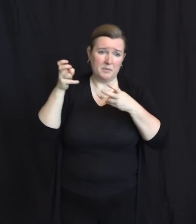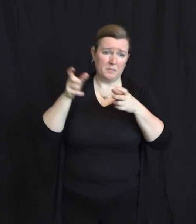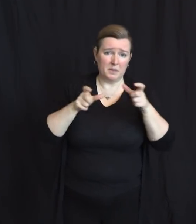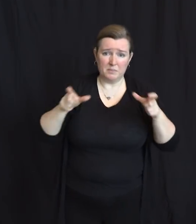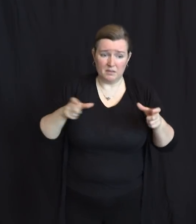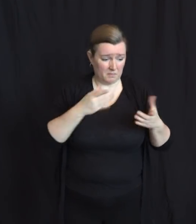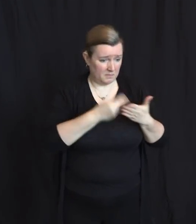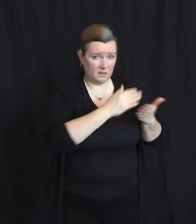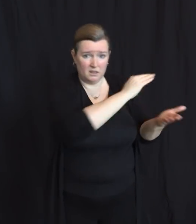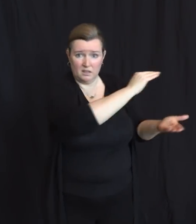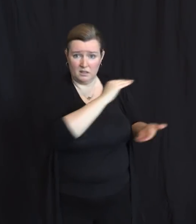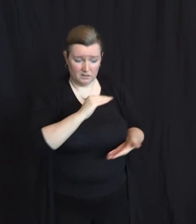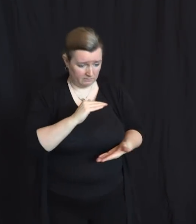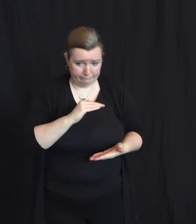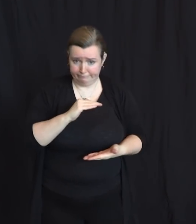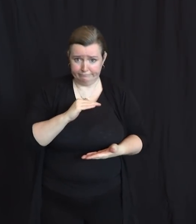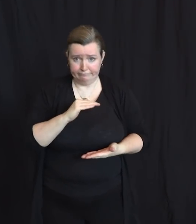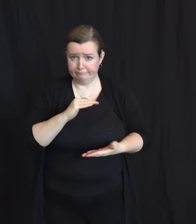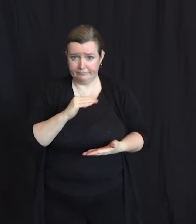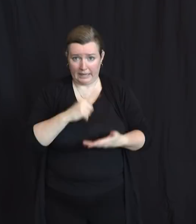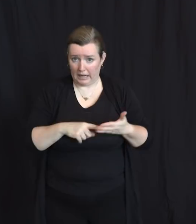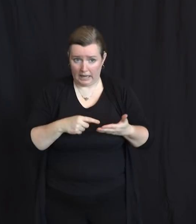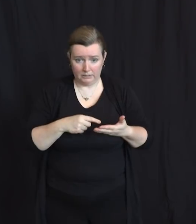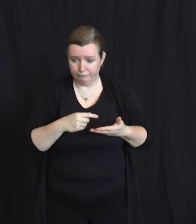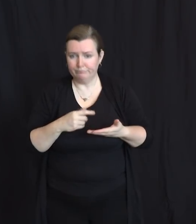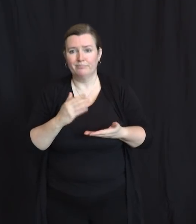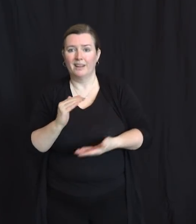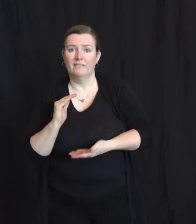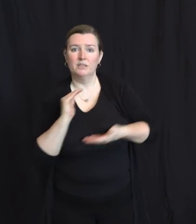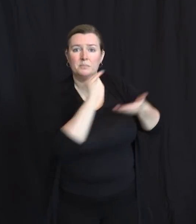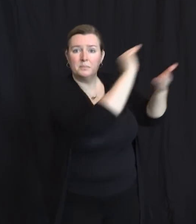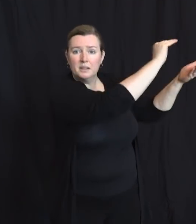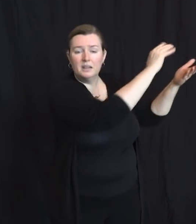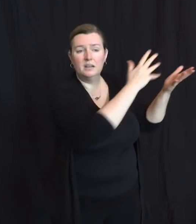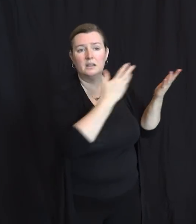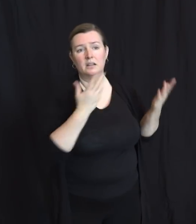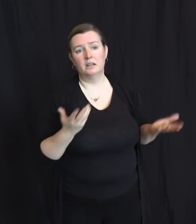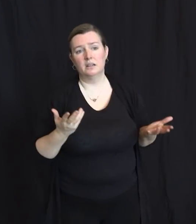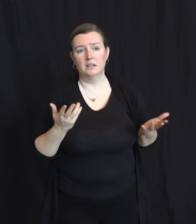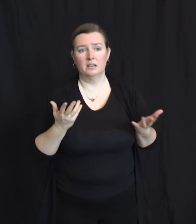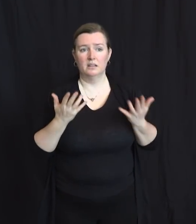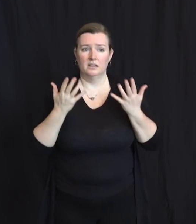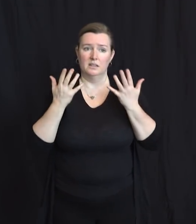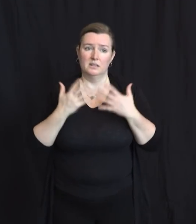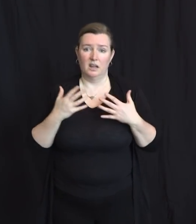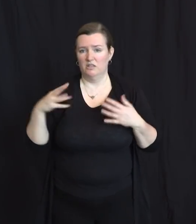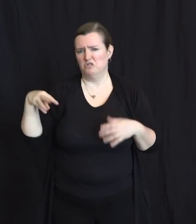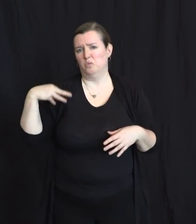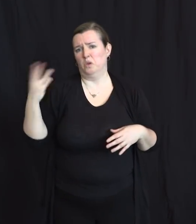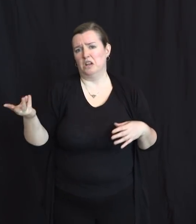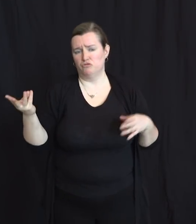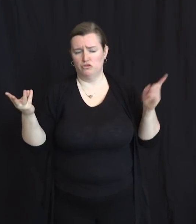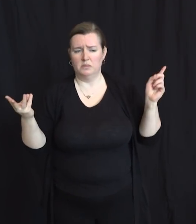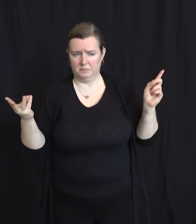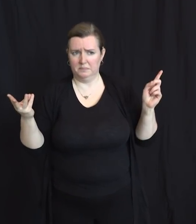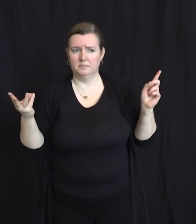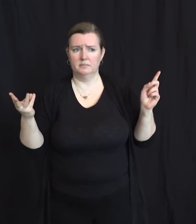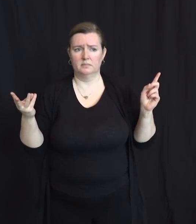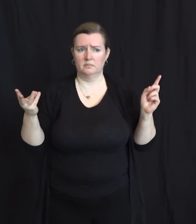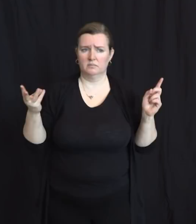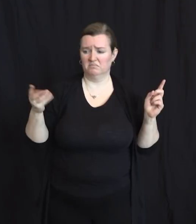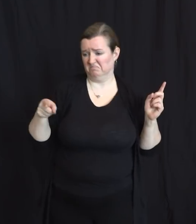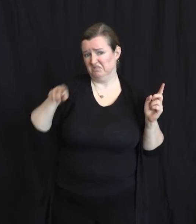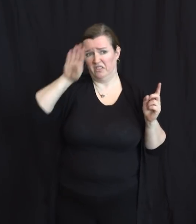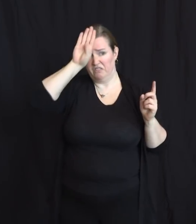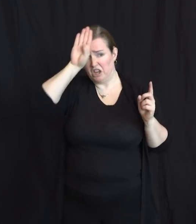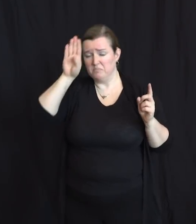back to Washington. Sadly, the message from Washington to our first responders and to our educators and to others